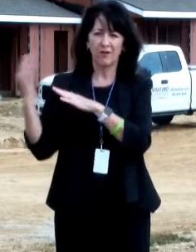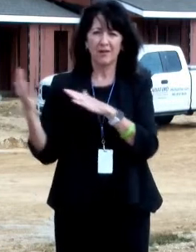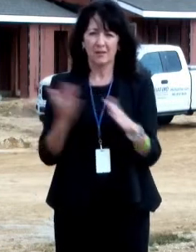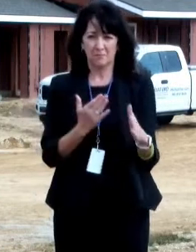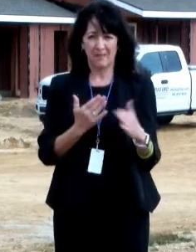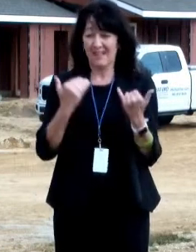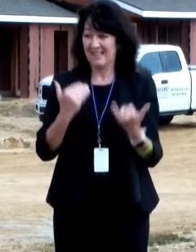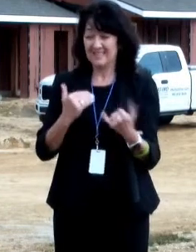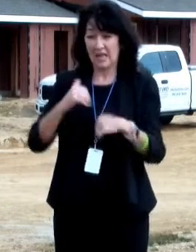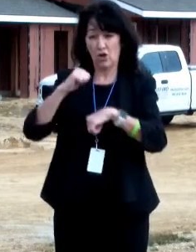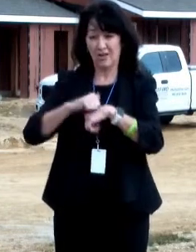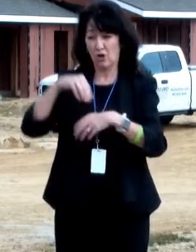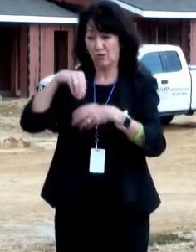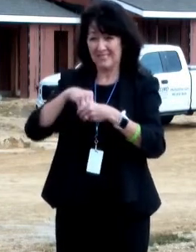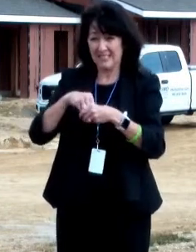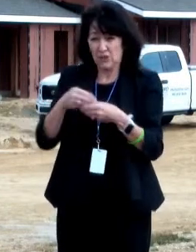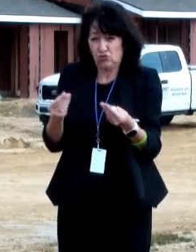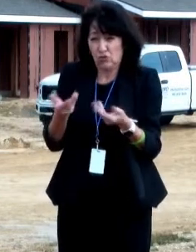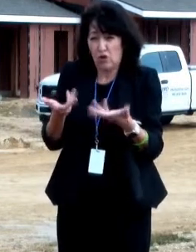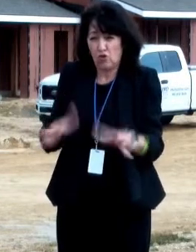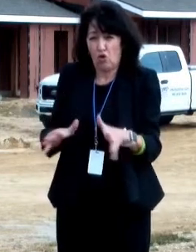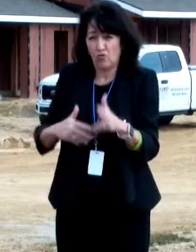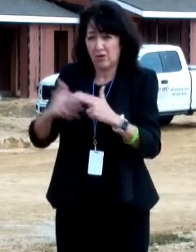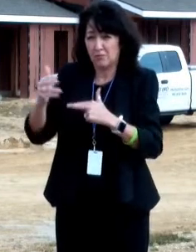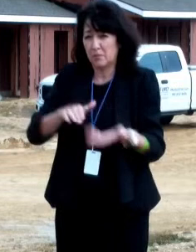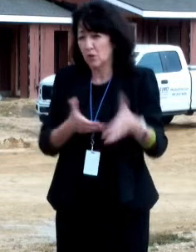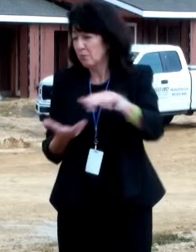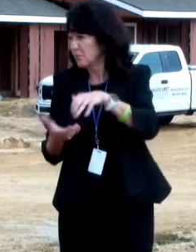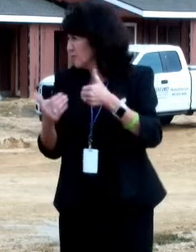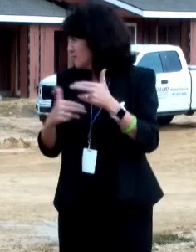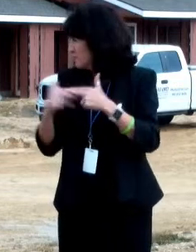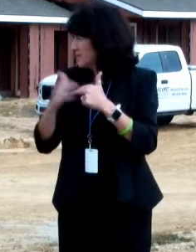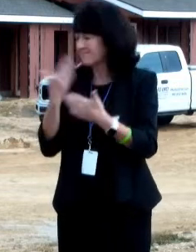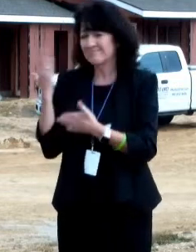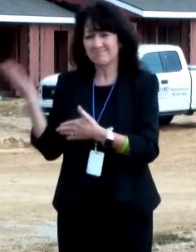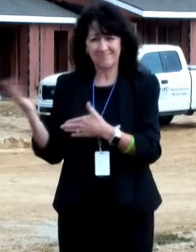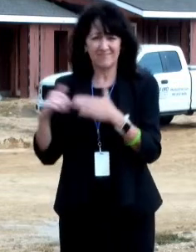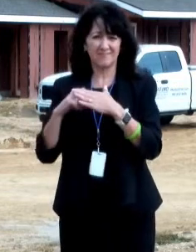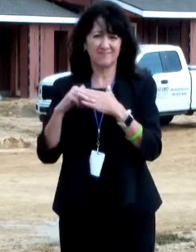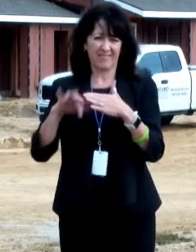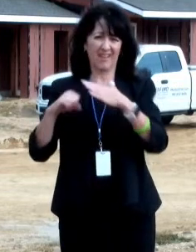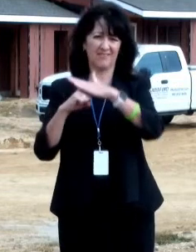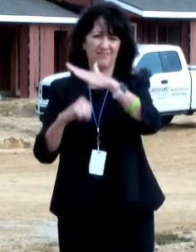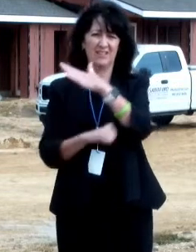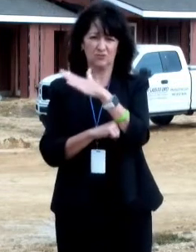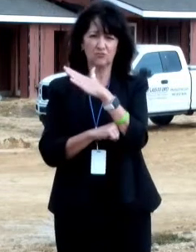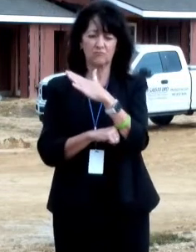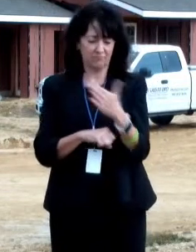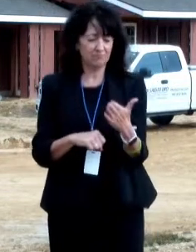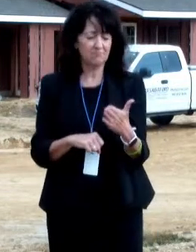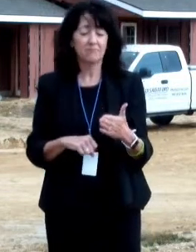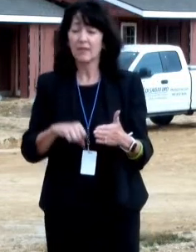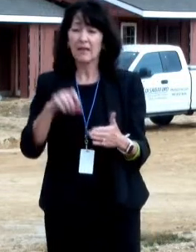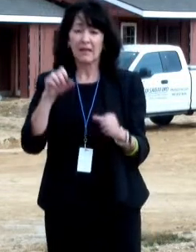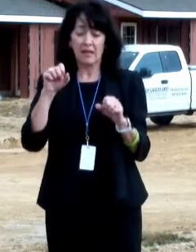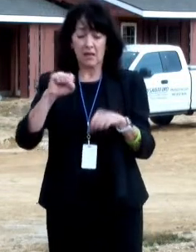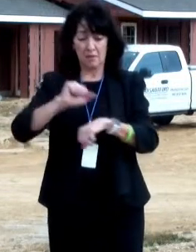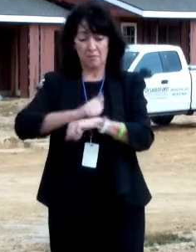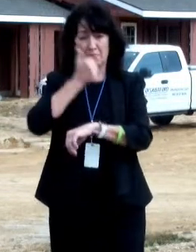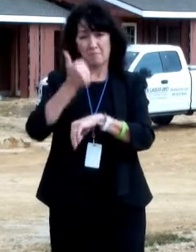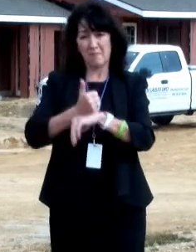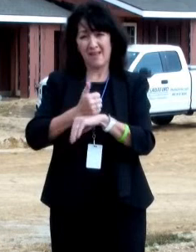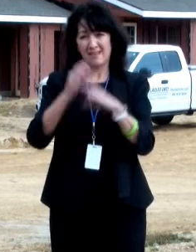changes people's lives like safe, sanitary, decent, and affordable housing. Nothing matters like safe,